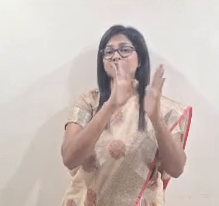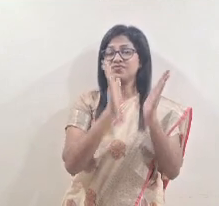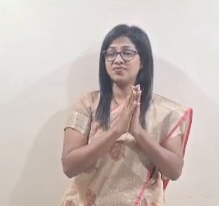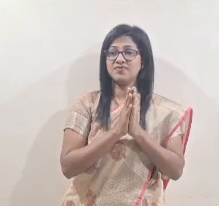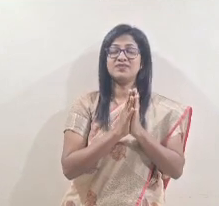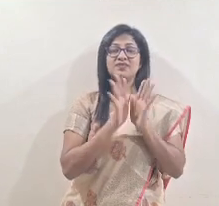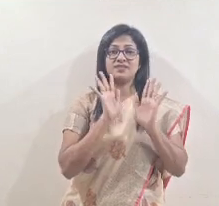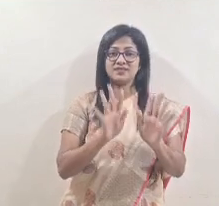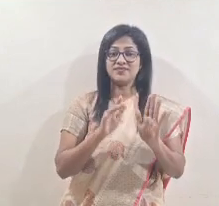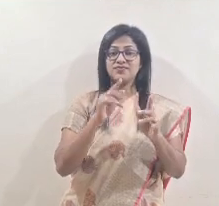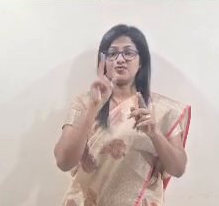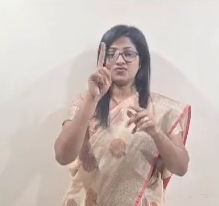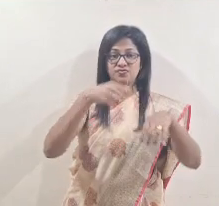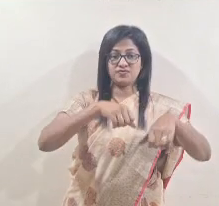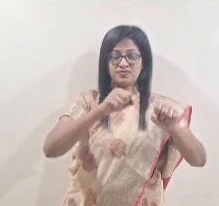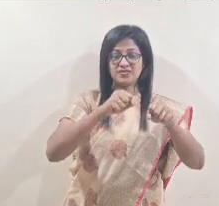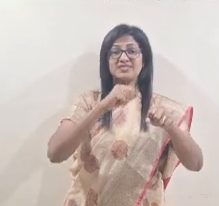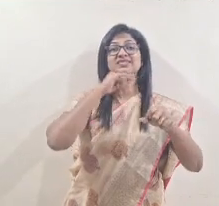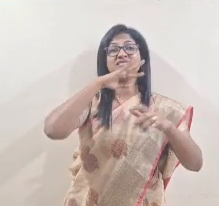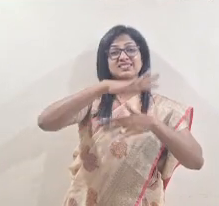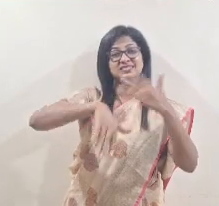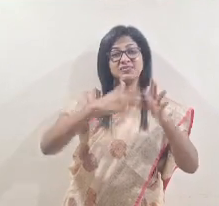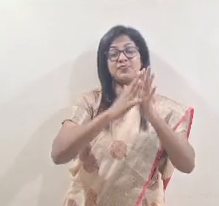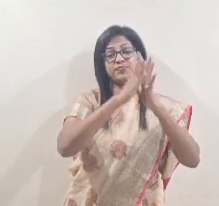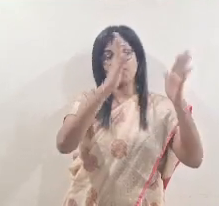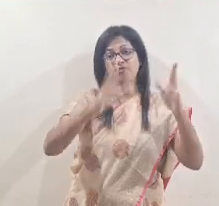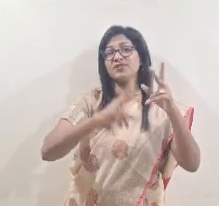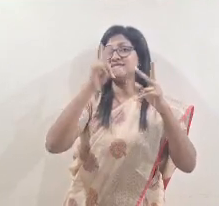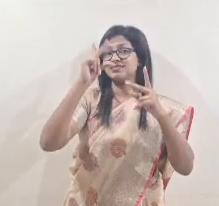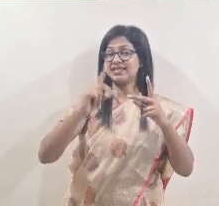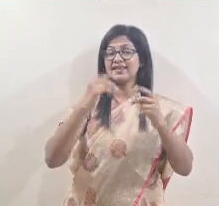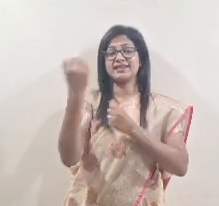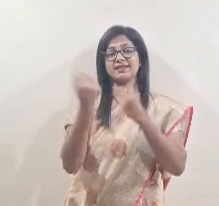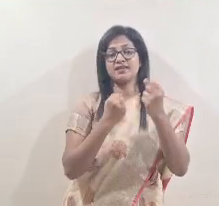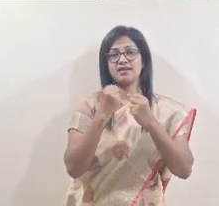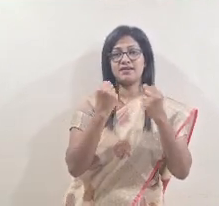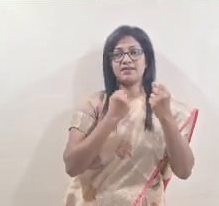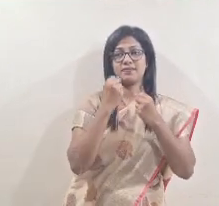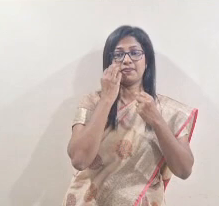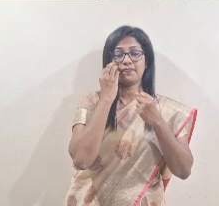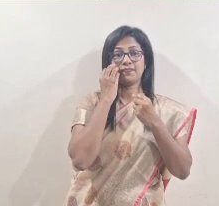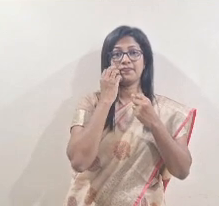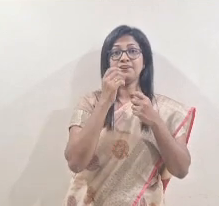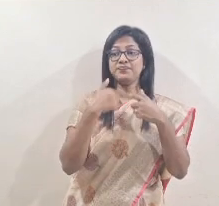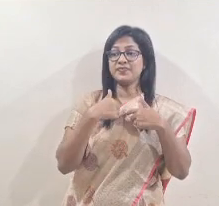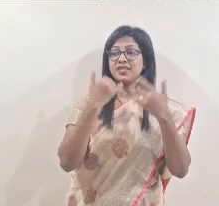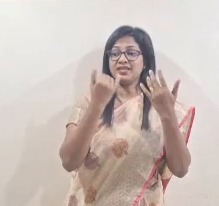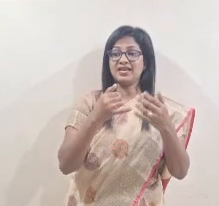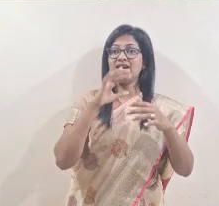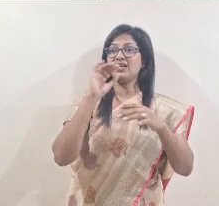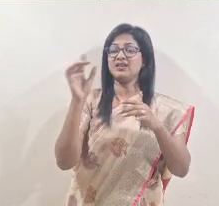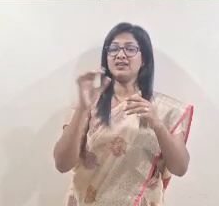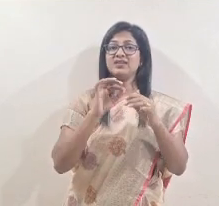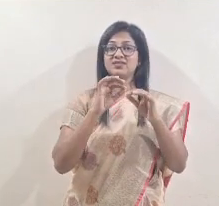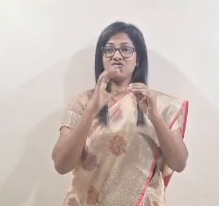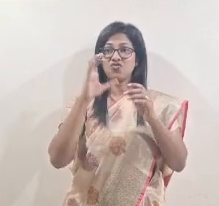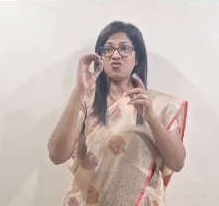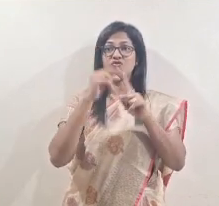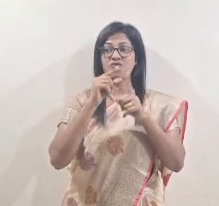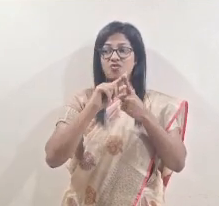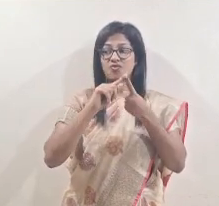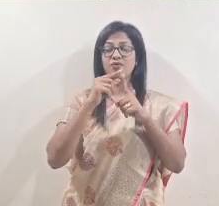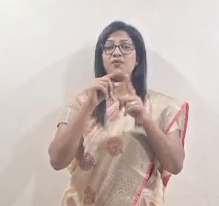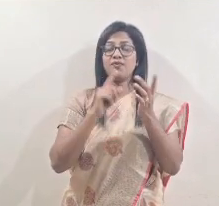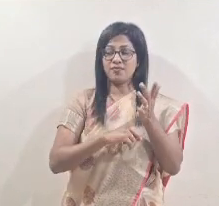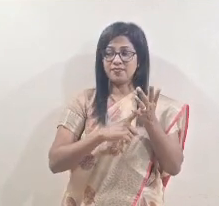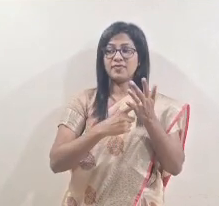getting, that two-wheelers are the majorly polluting and followed by the cars. So here it was found that copper was the